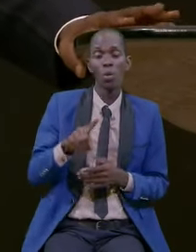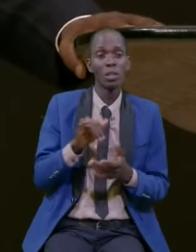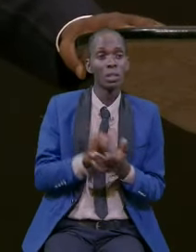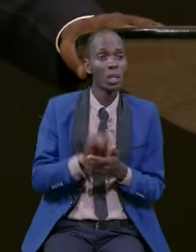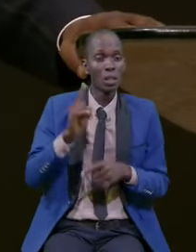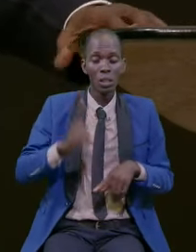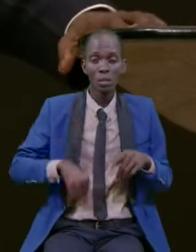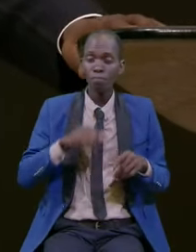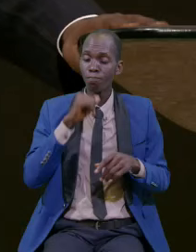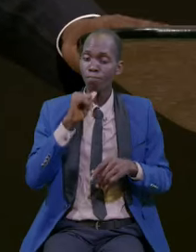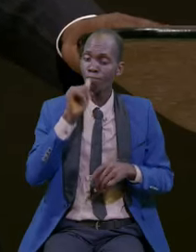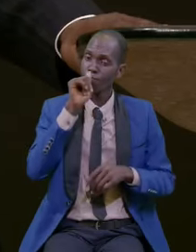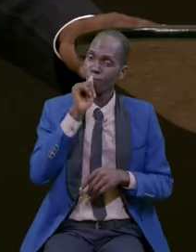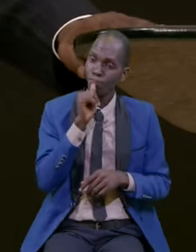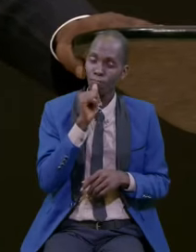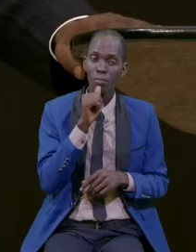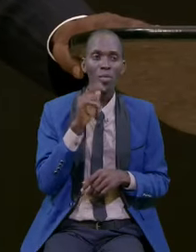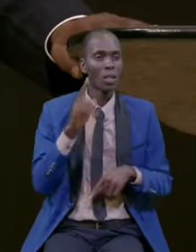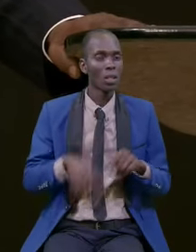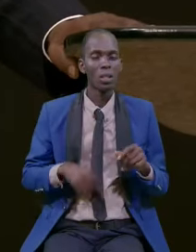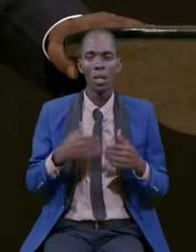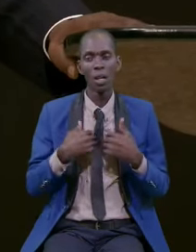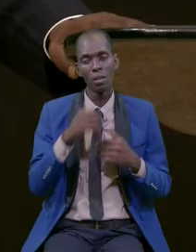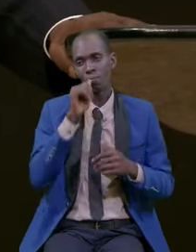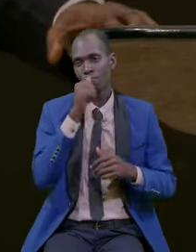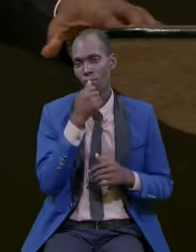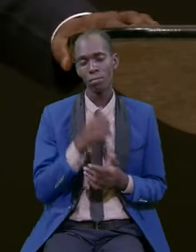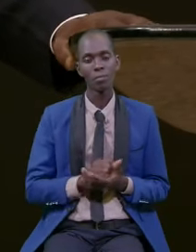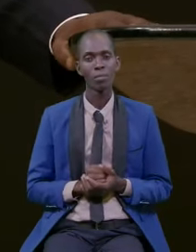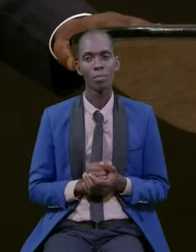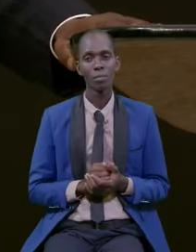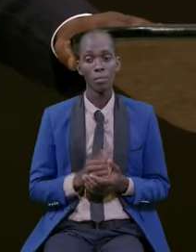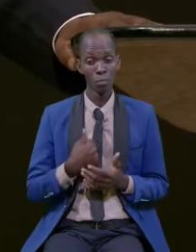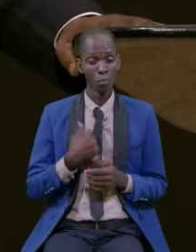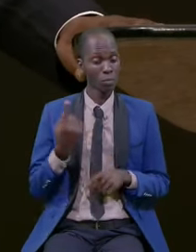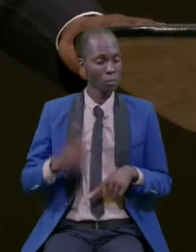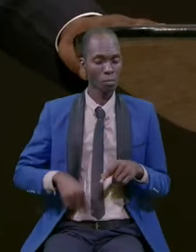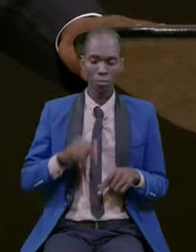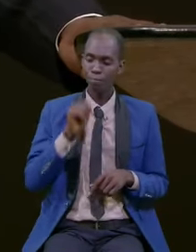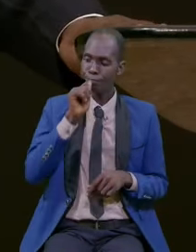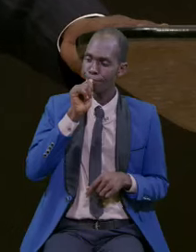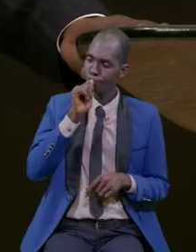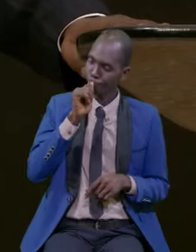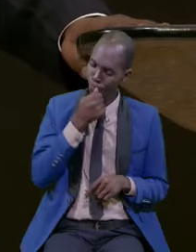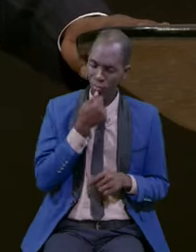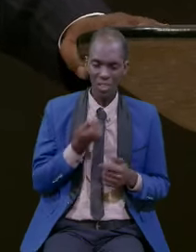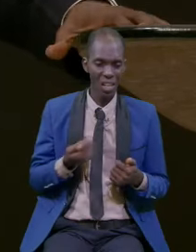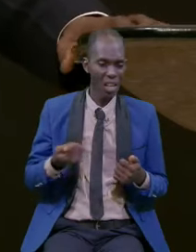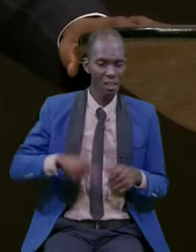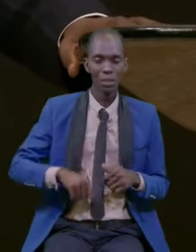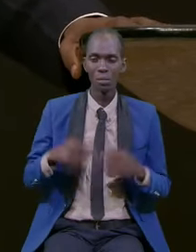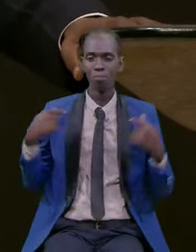not have patience. I can't endure any pain. I can't endure